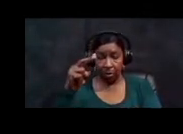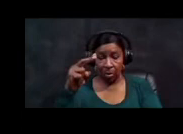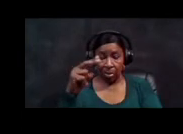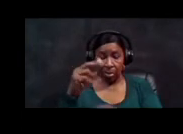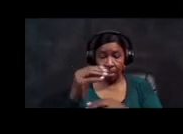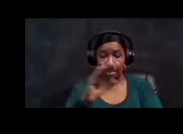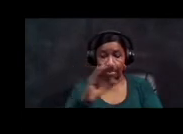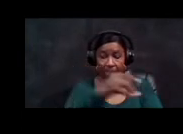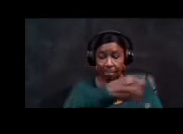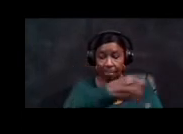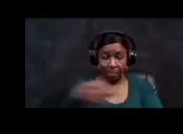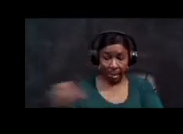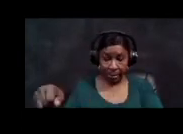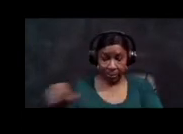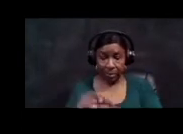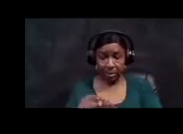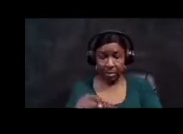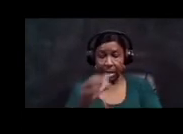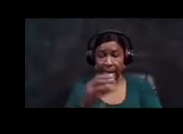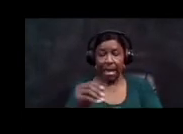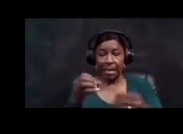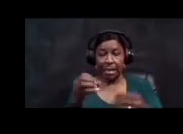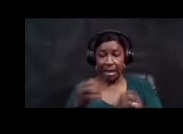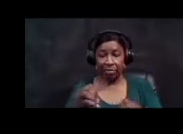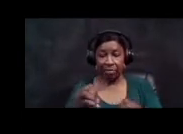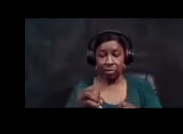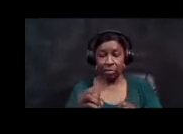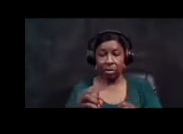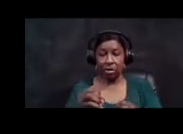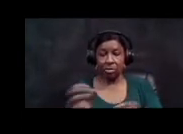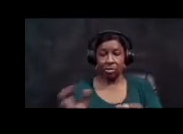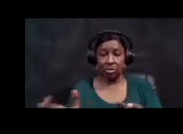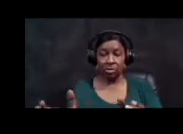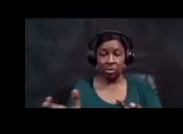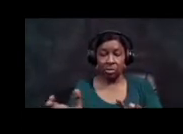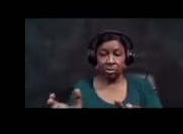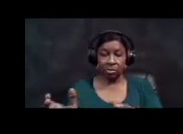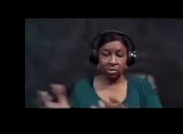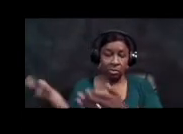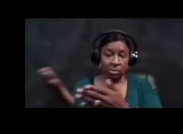ongoing settler efforts to consolidate that territory. And the second,